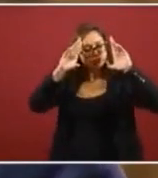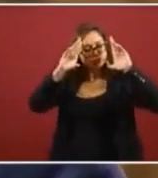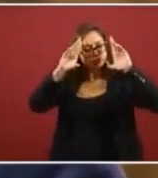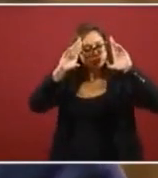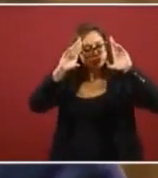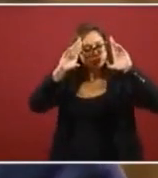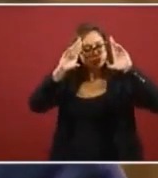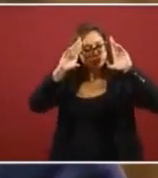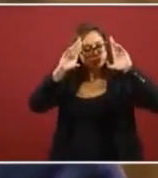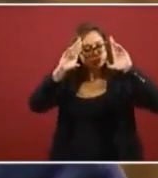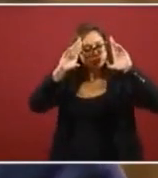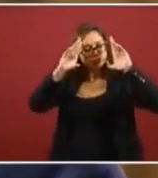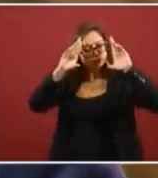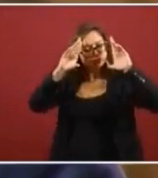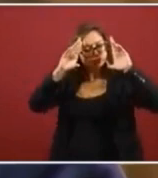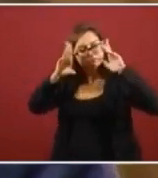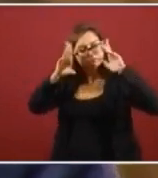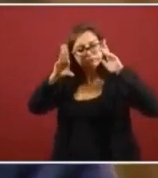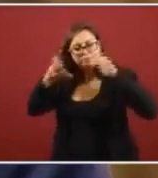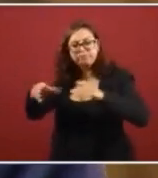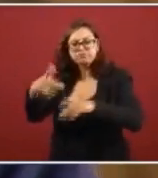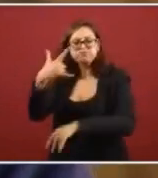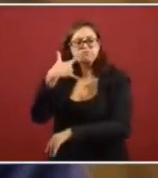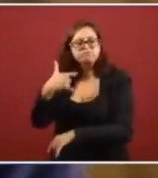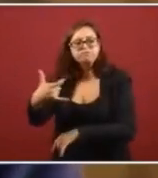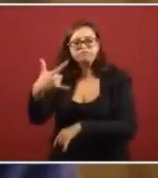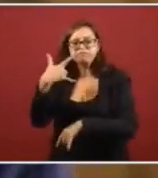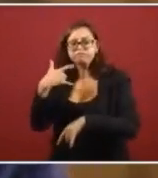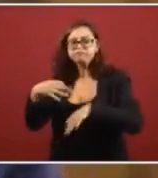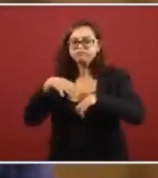to their work and